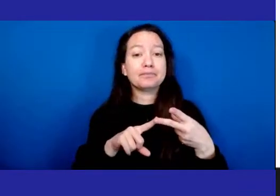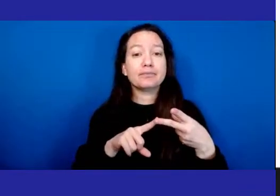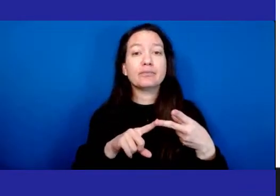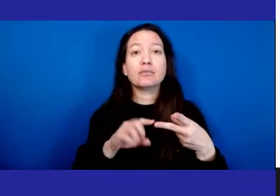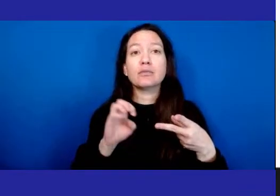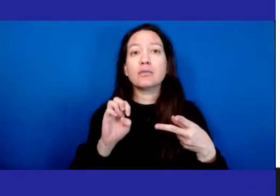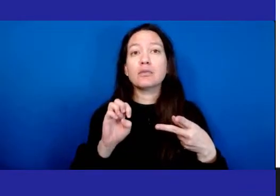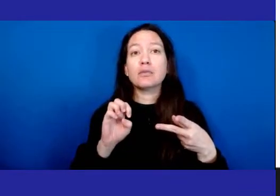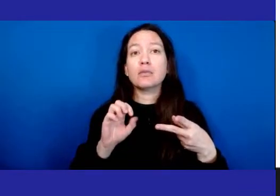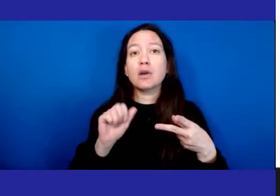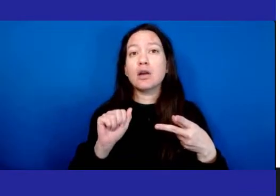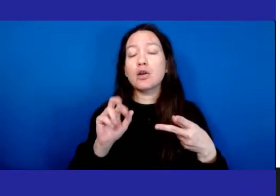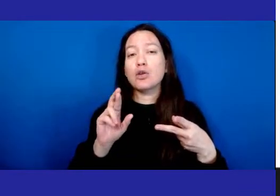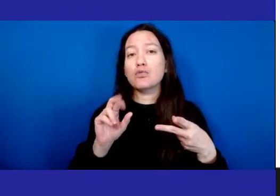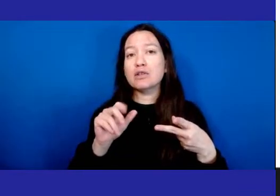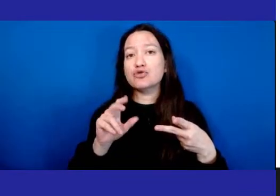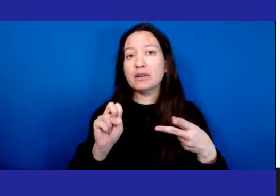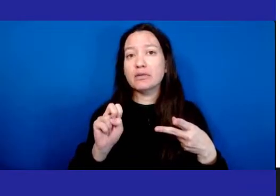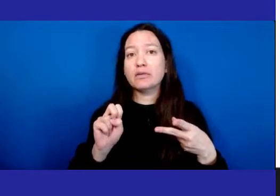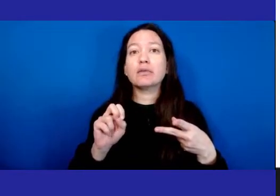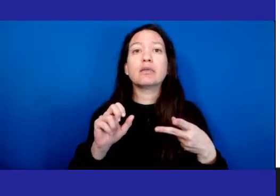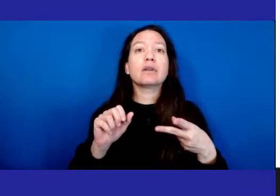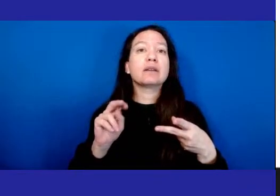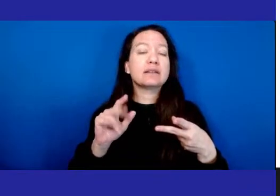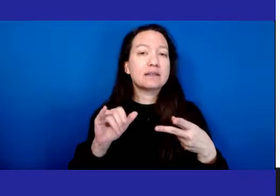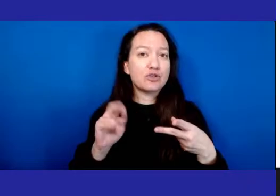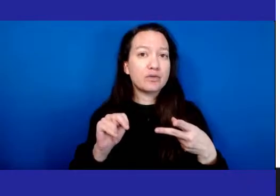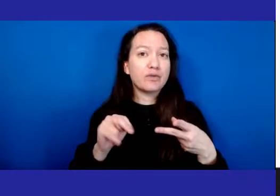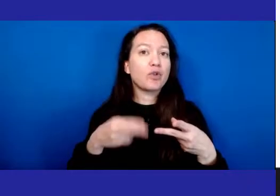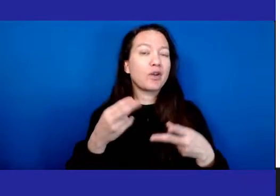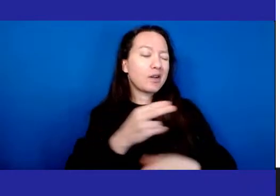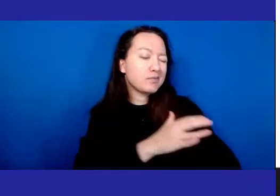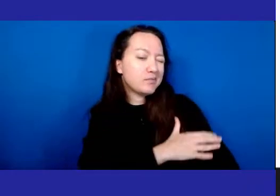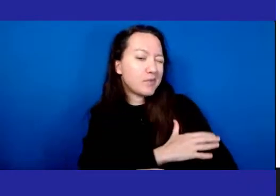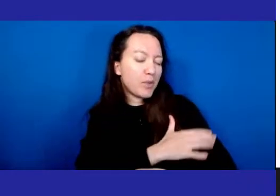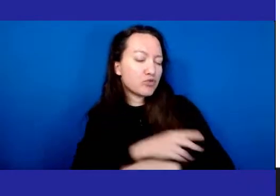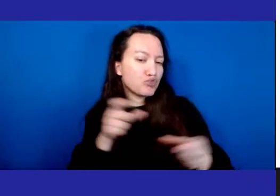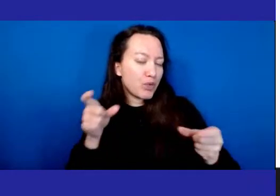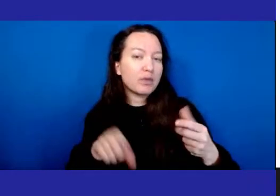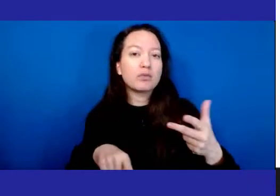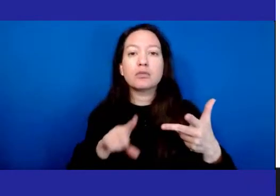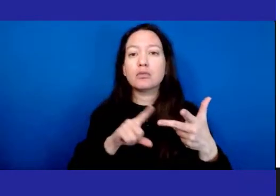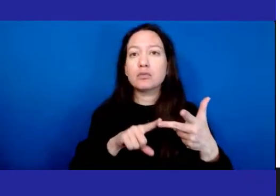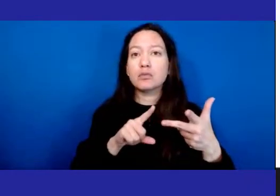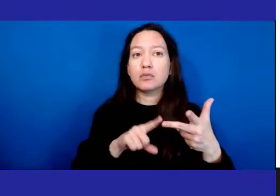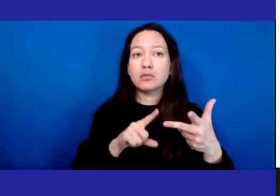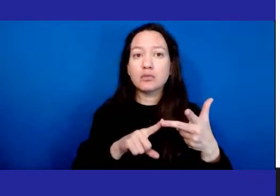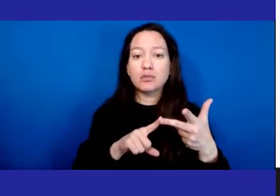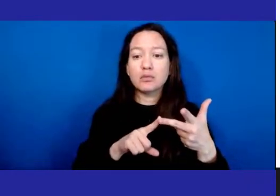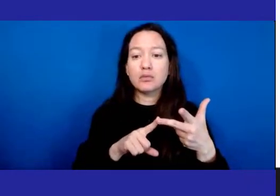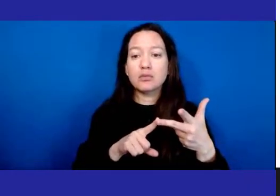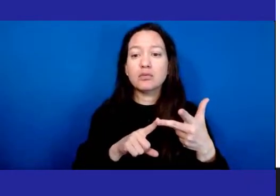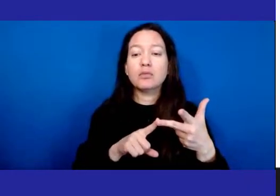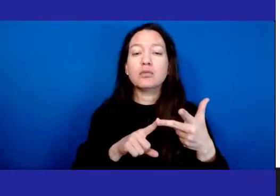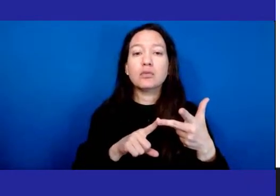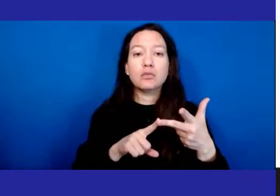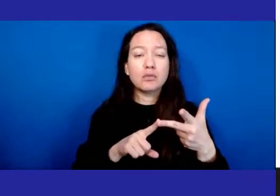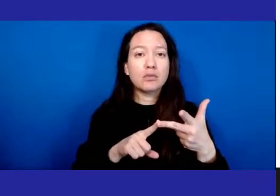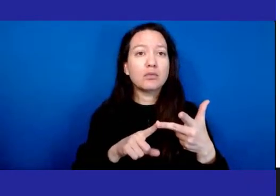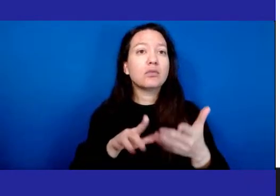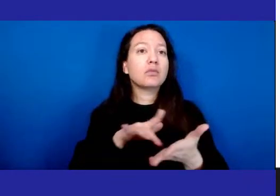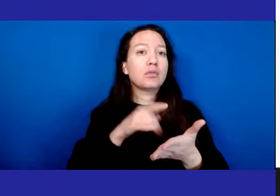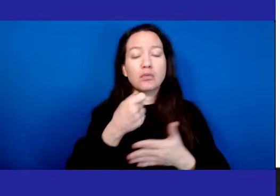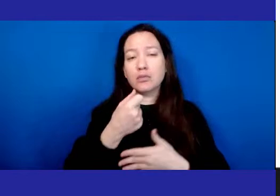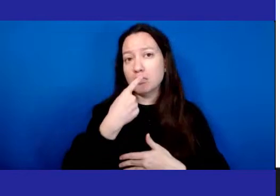and angiotensin system antagonists for hypertension control, and then the oral agents used